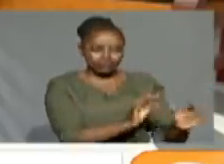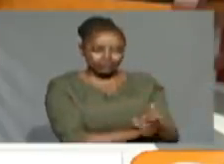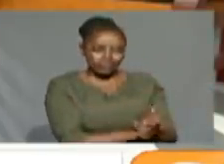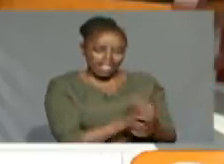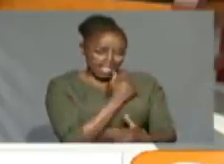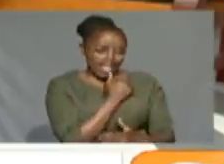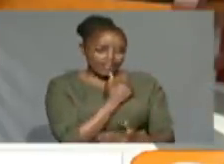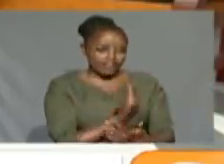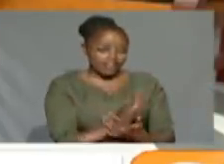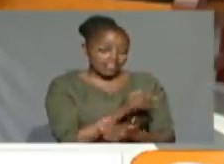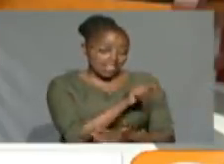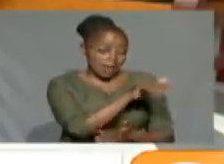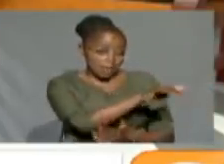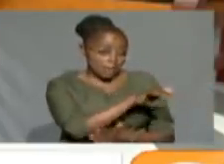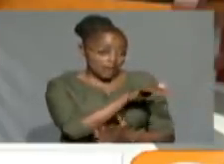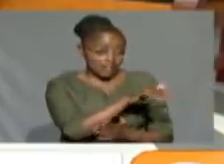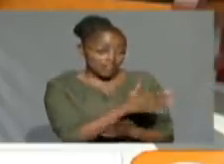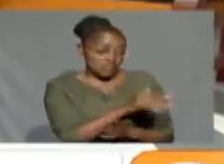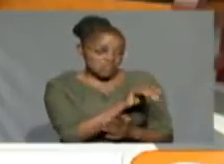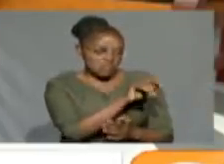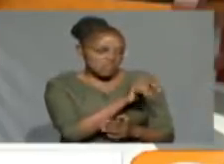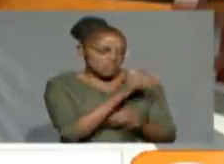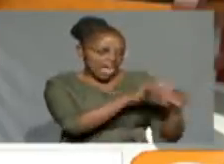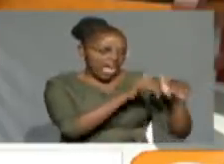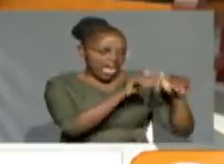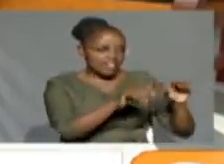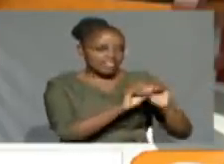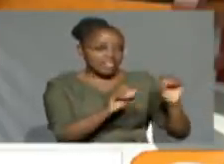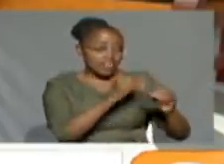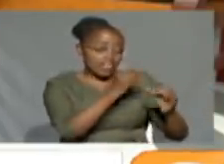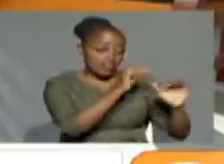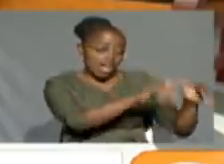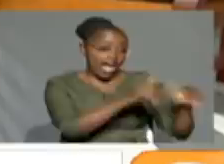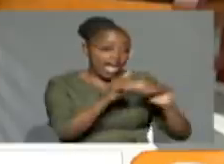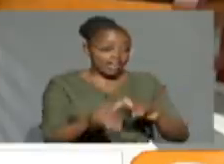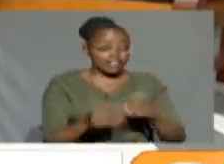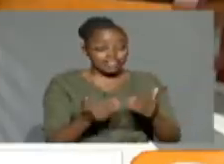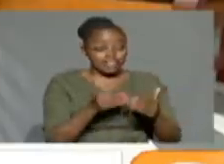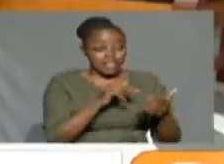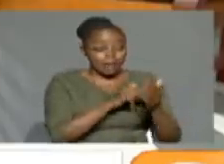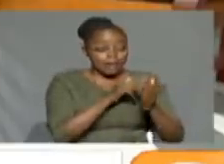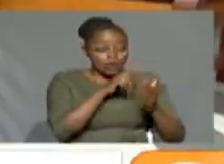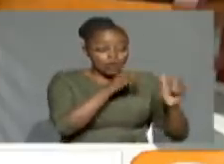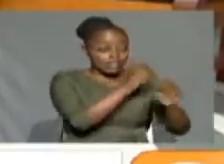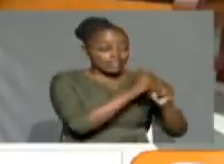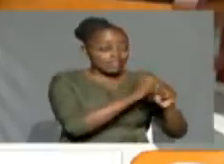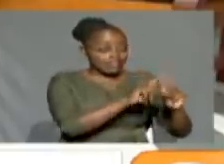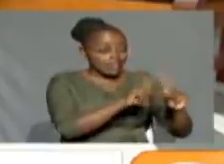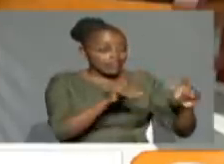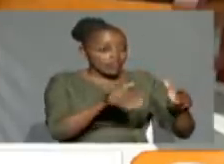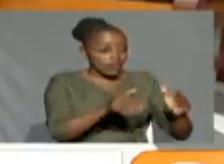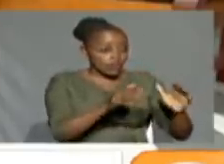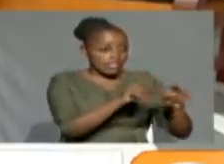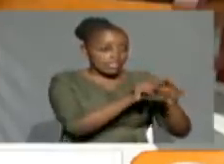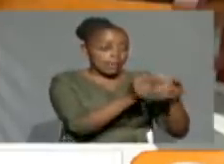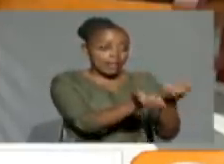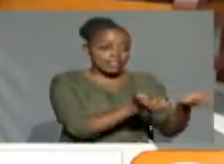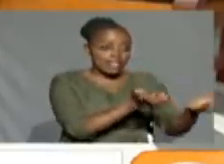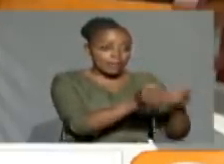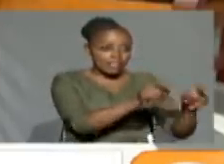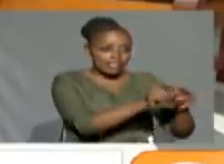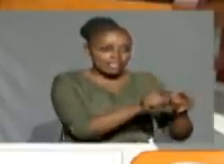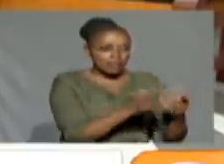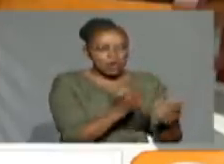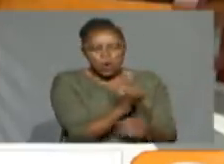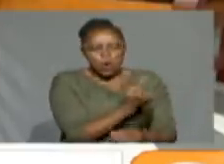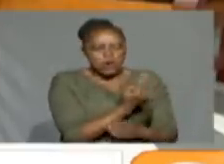space. It's not necessarily agriculture. And if it's agriculture, is agriculture being done differently as a business, yeah, not as